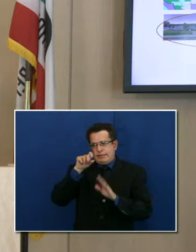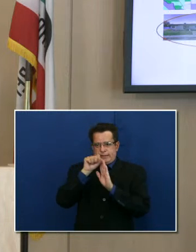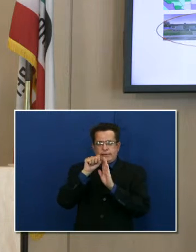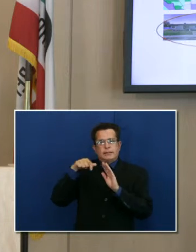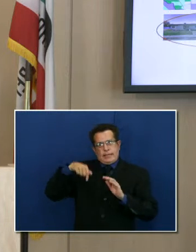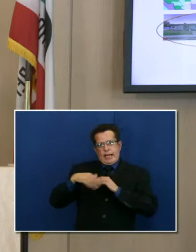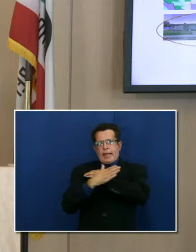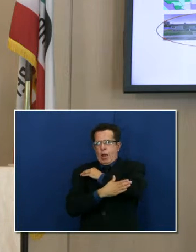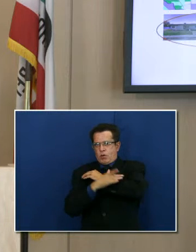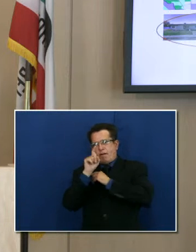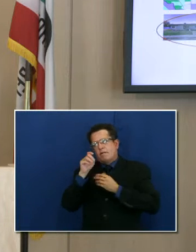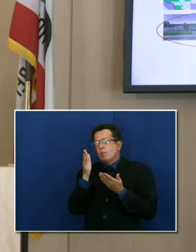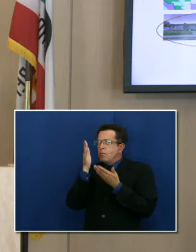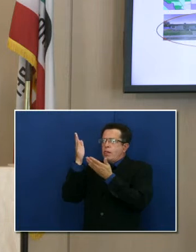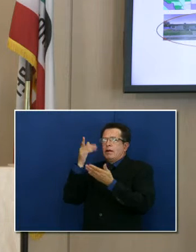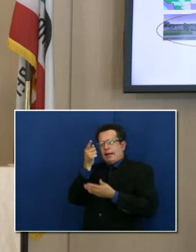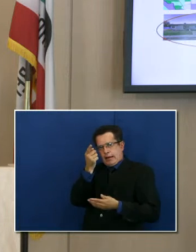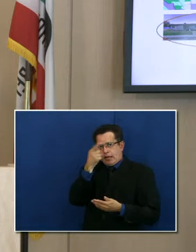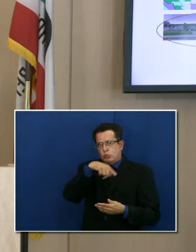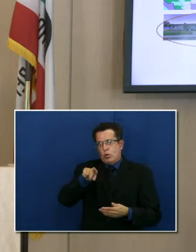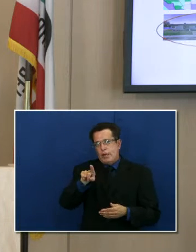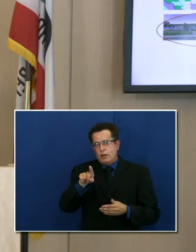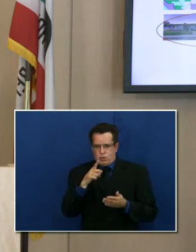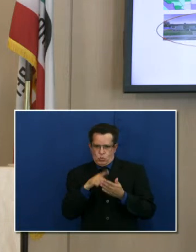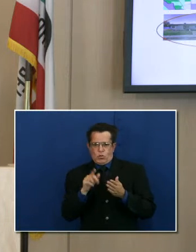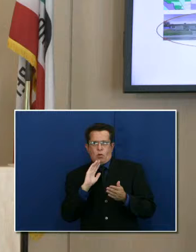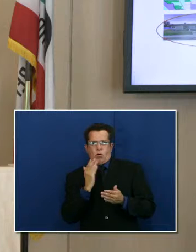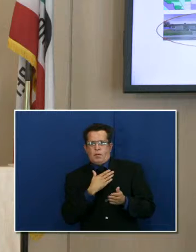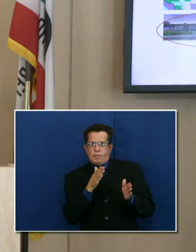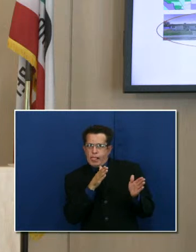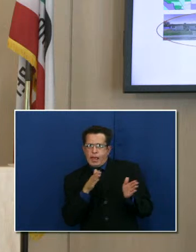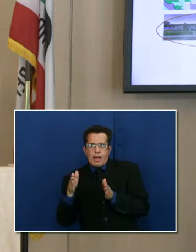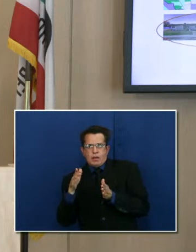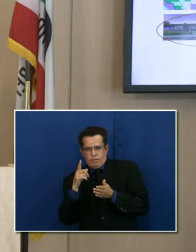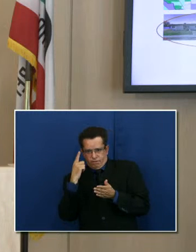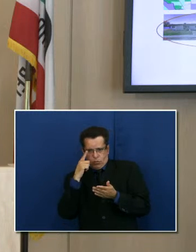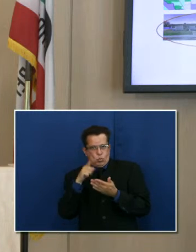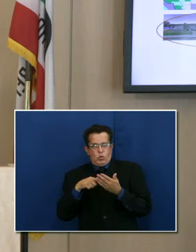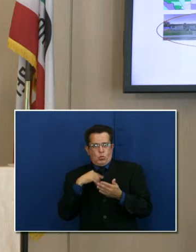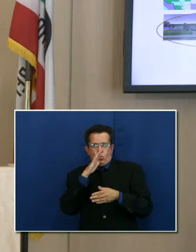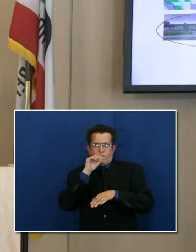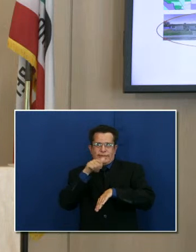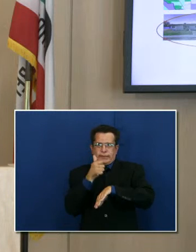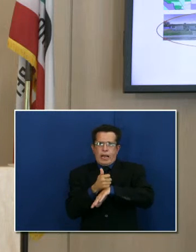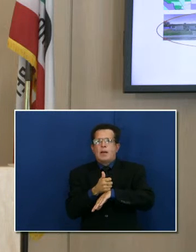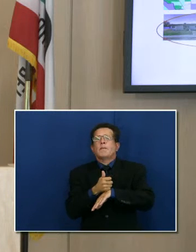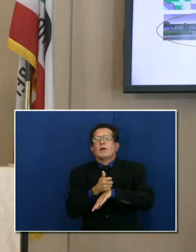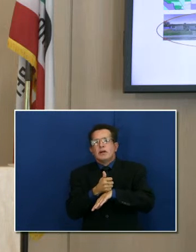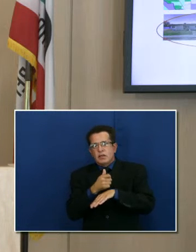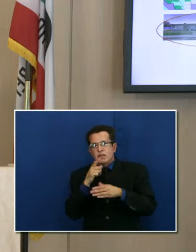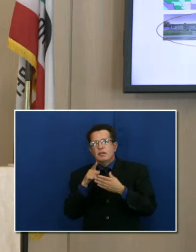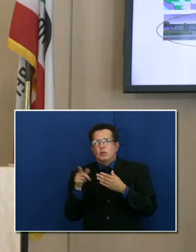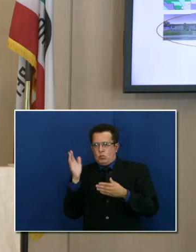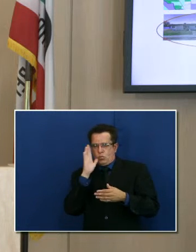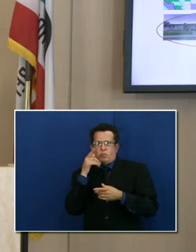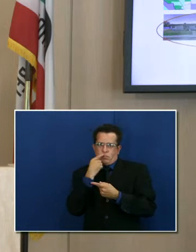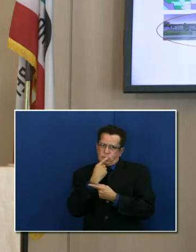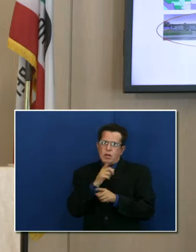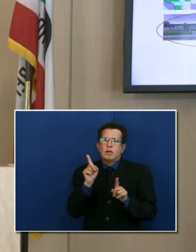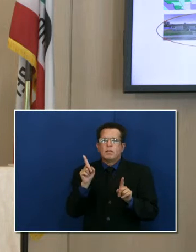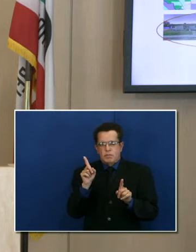plan of action next week to provide what strategies are being implemented, and the playbook will